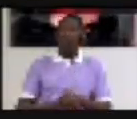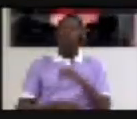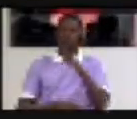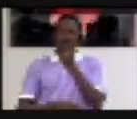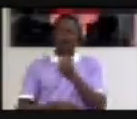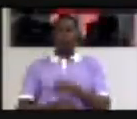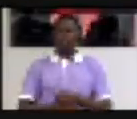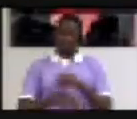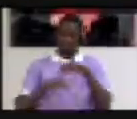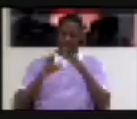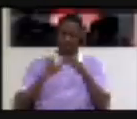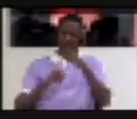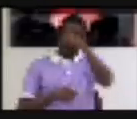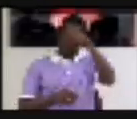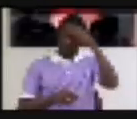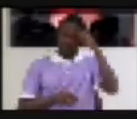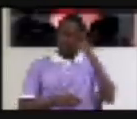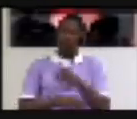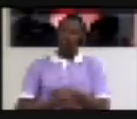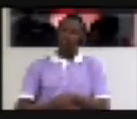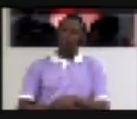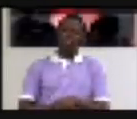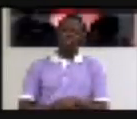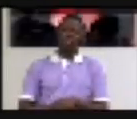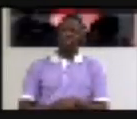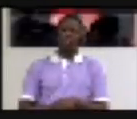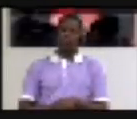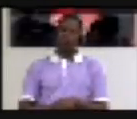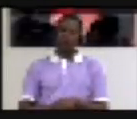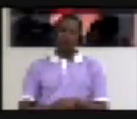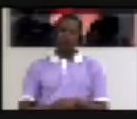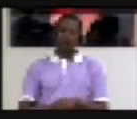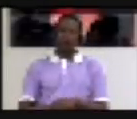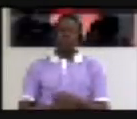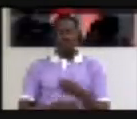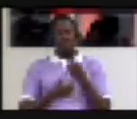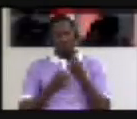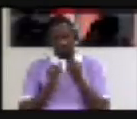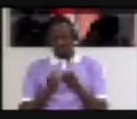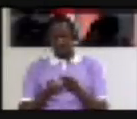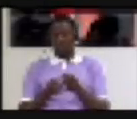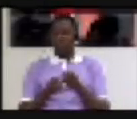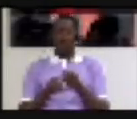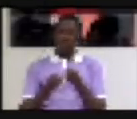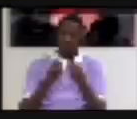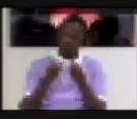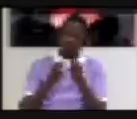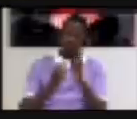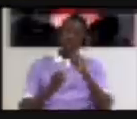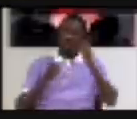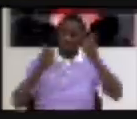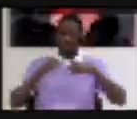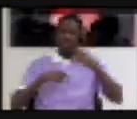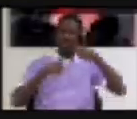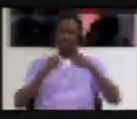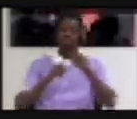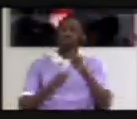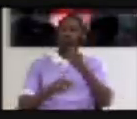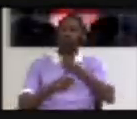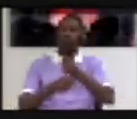Thank you. Can you just proceed and tell us what happened, after you became a National Assembly